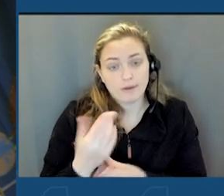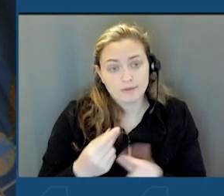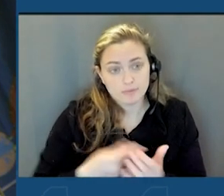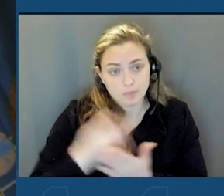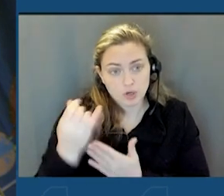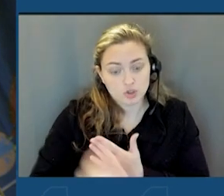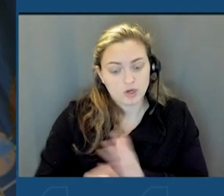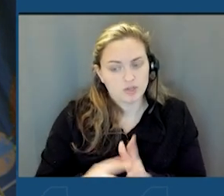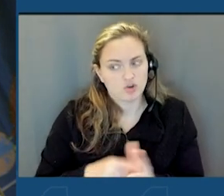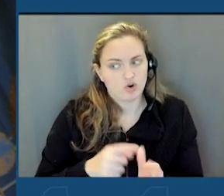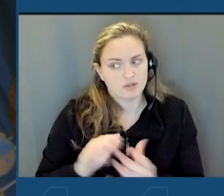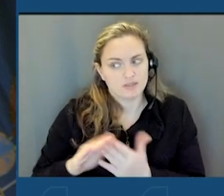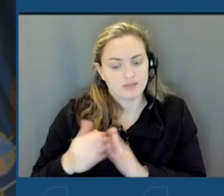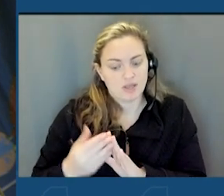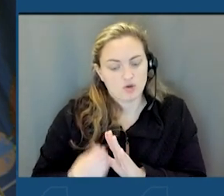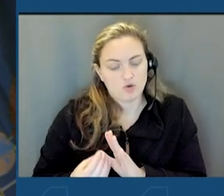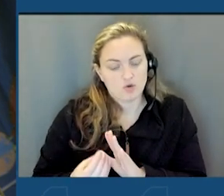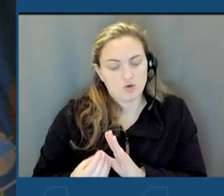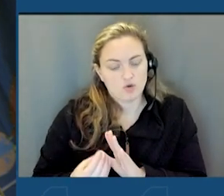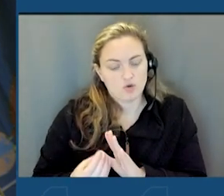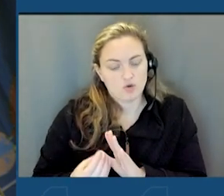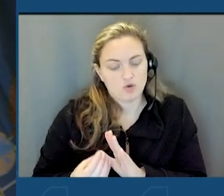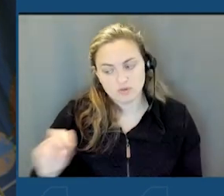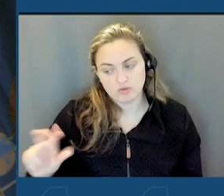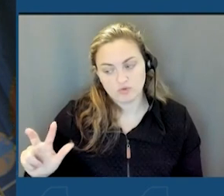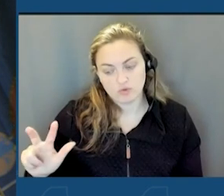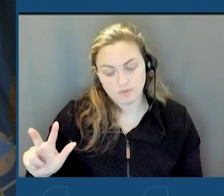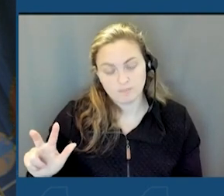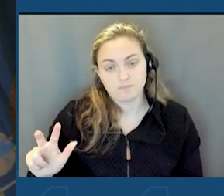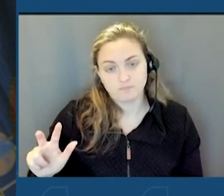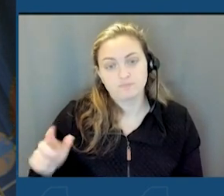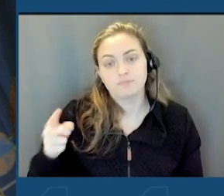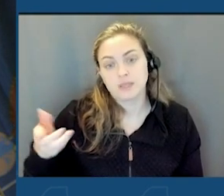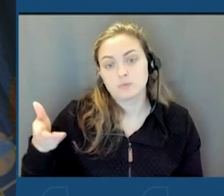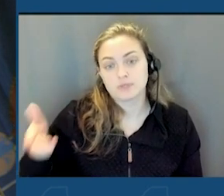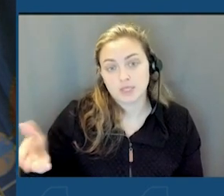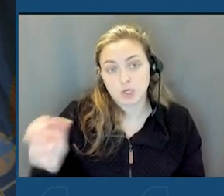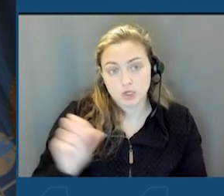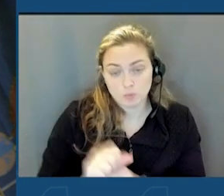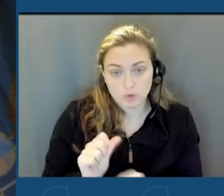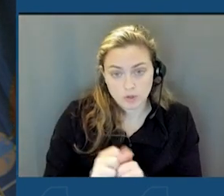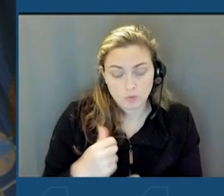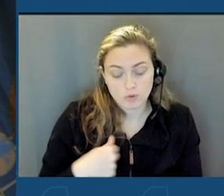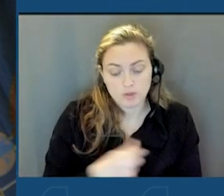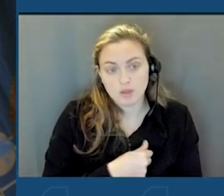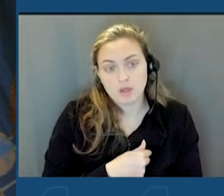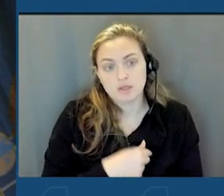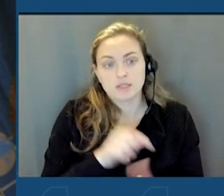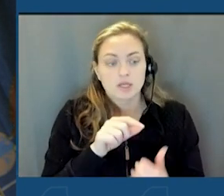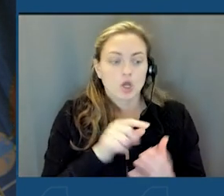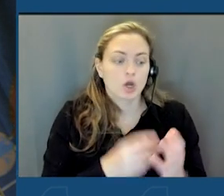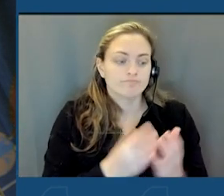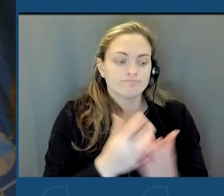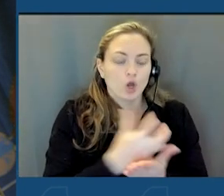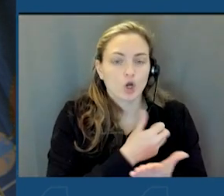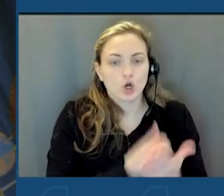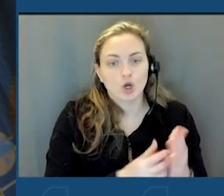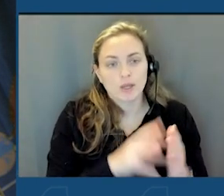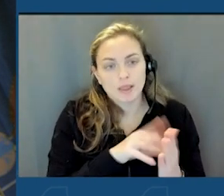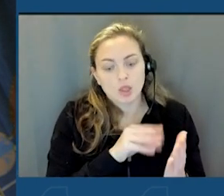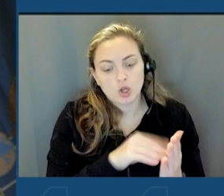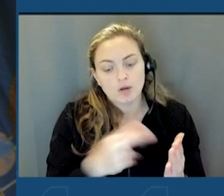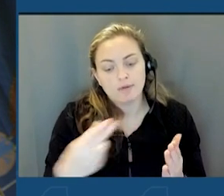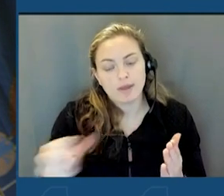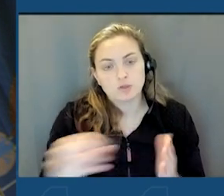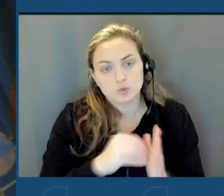town supervisor back in 2003. He was there working with us in the Earn and Learn program, helping young high school students